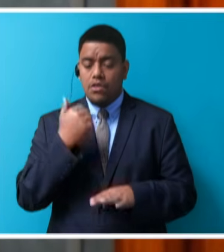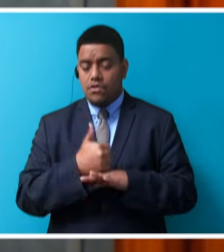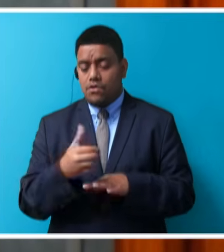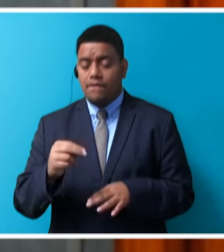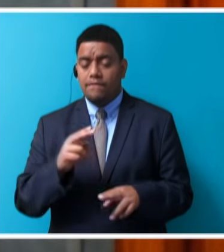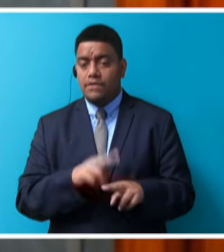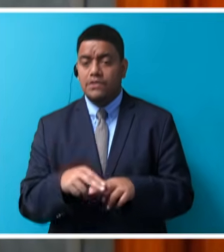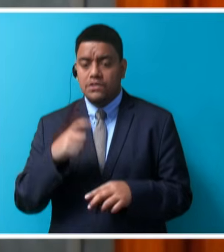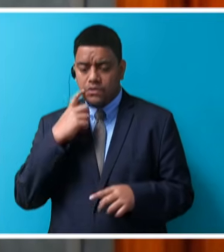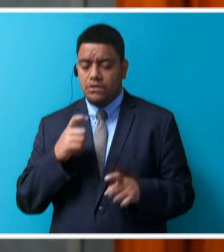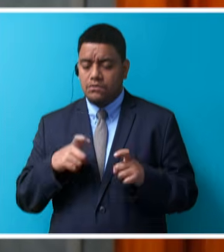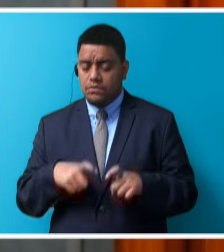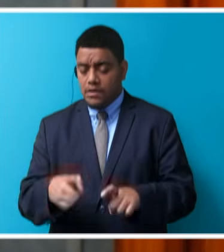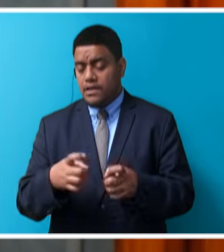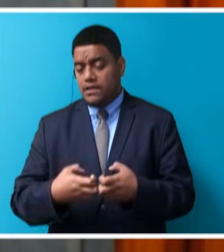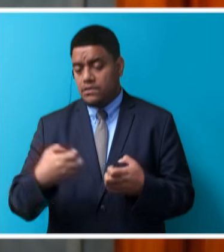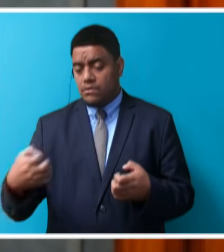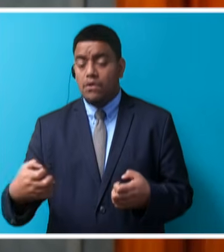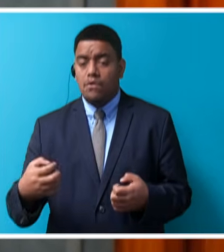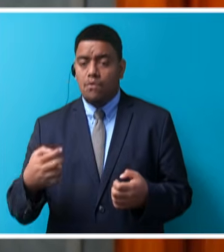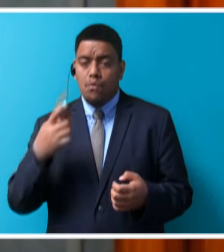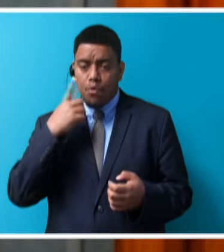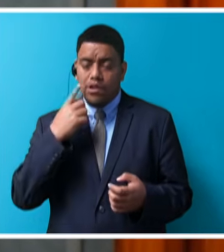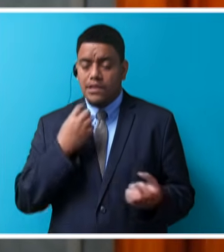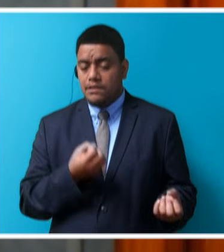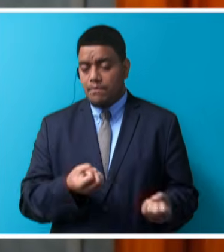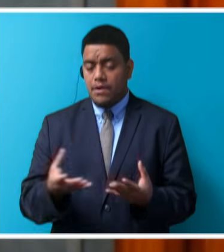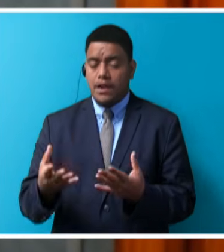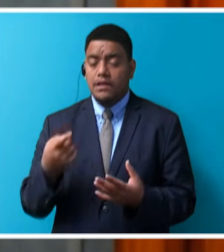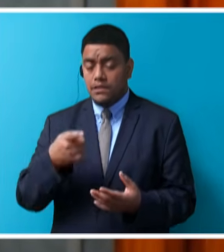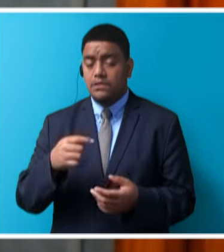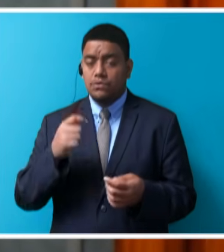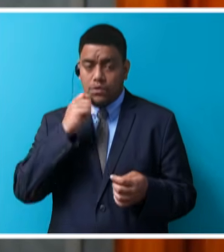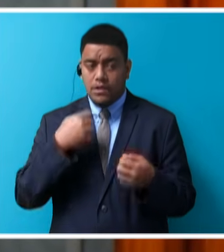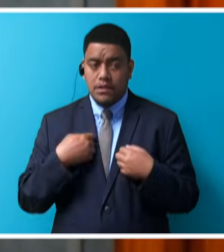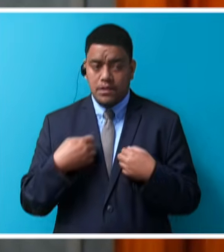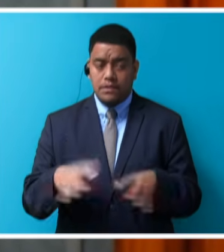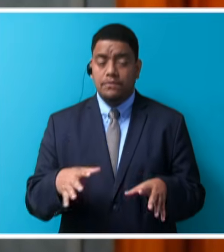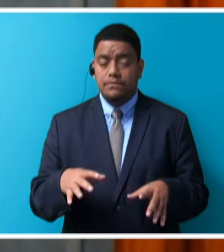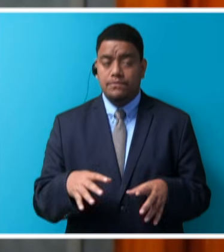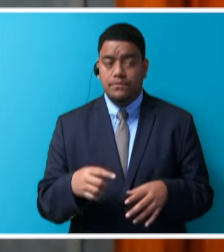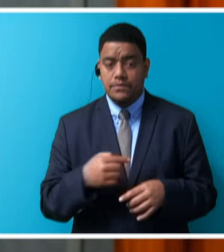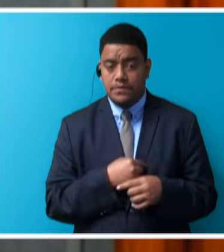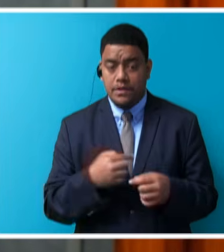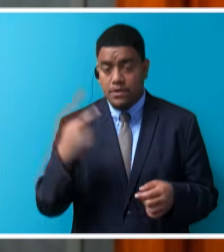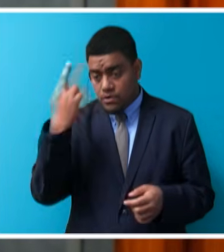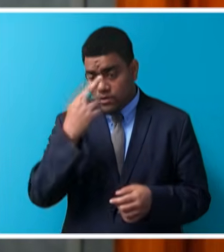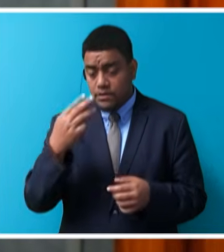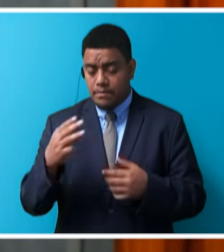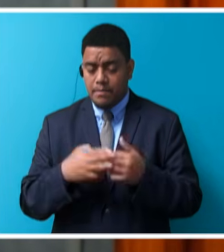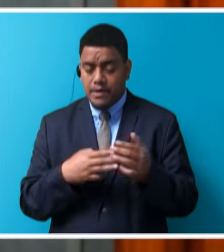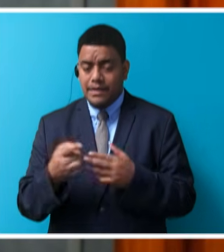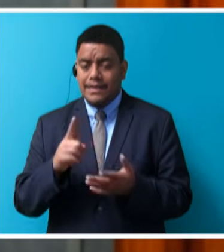to maintain and expand rural water supply. This complements our ministry's high-risk water sanitation